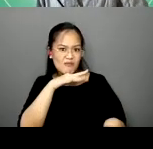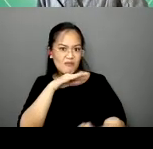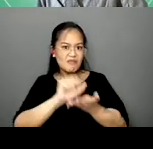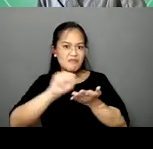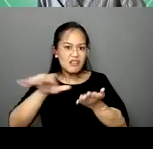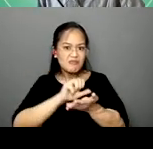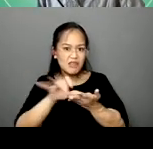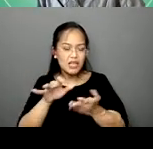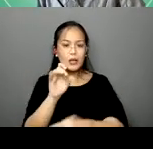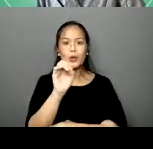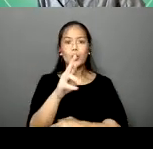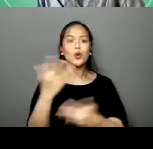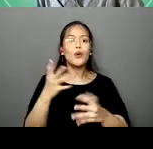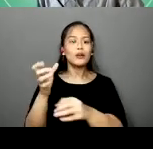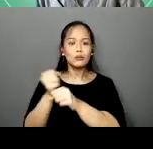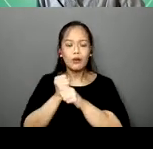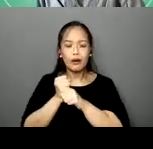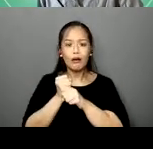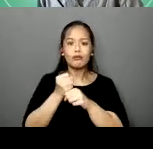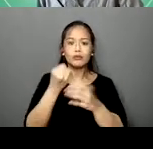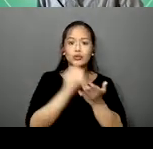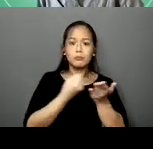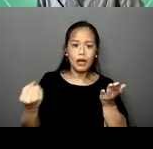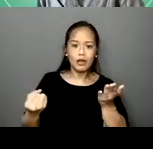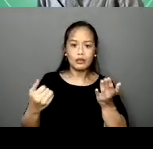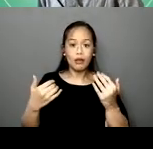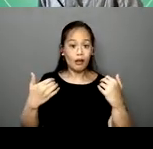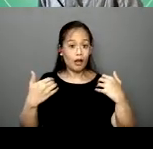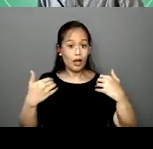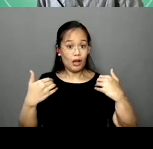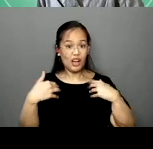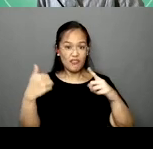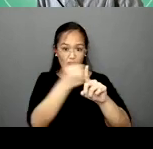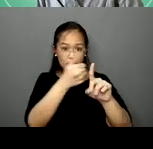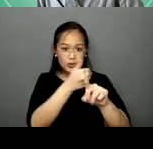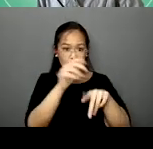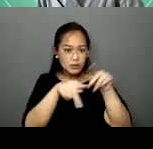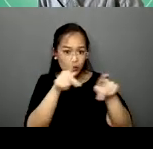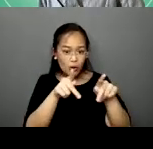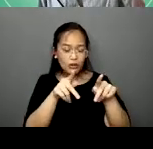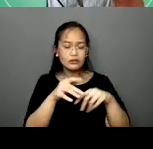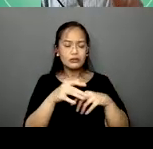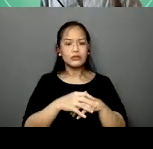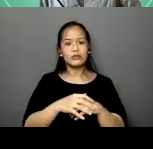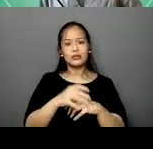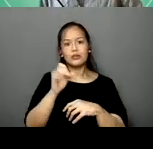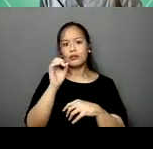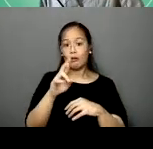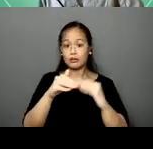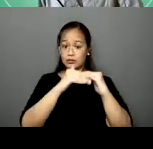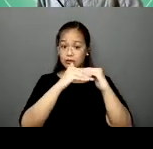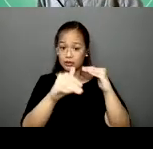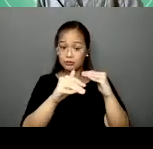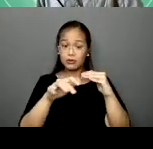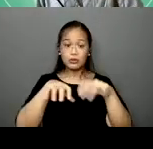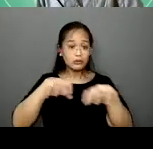where they source, if there is humane labor involved, whether there is sustainable harvesting practices. All of those are related